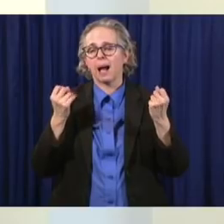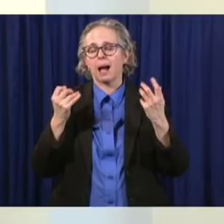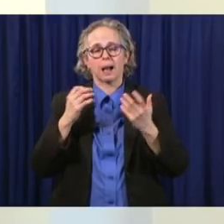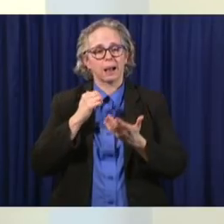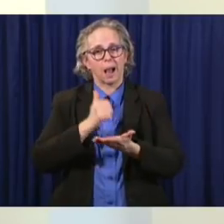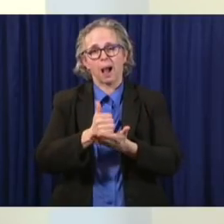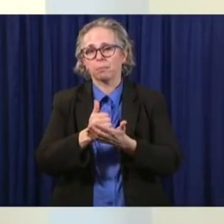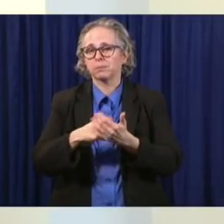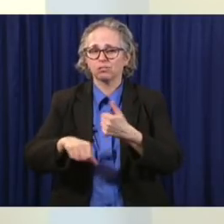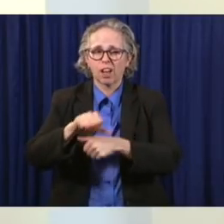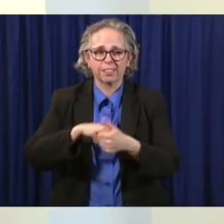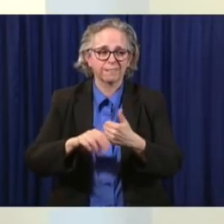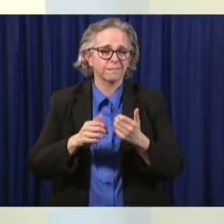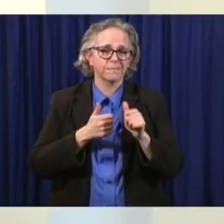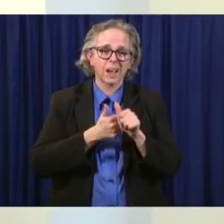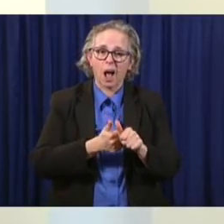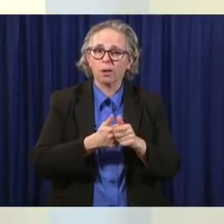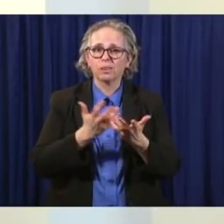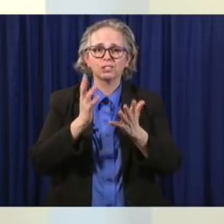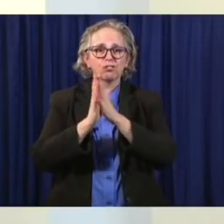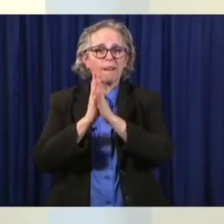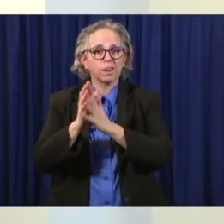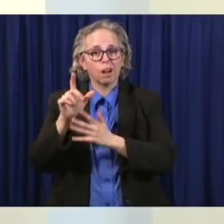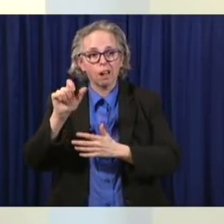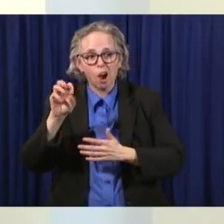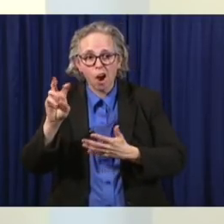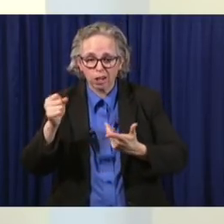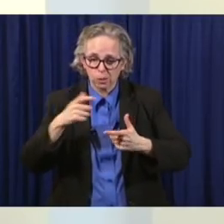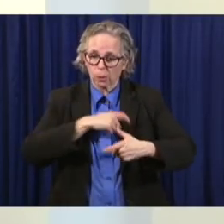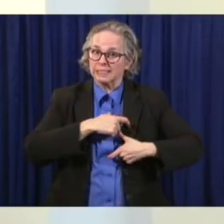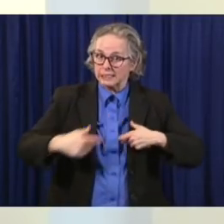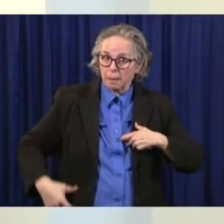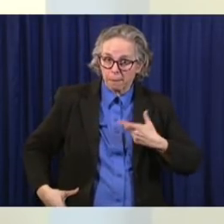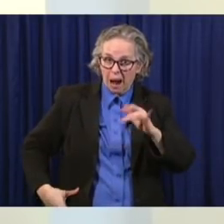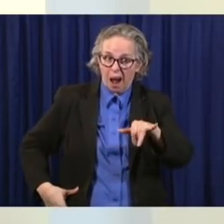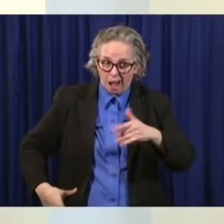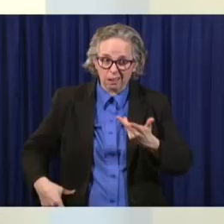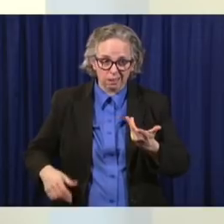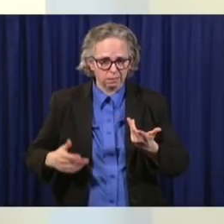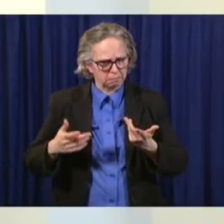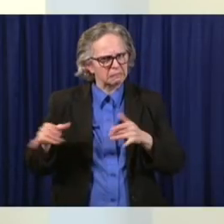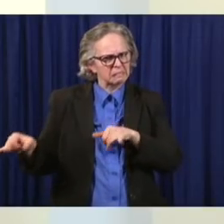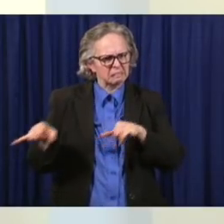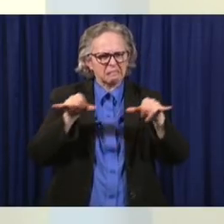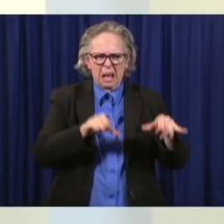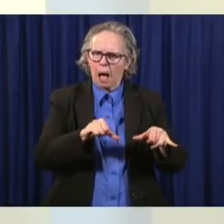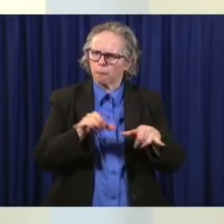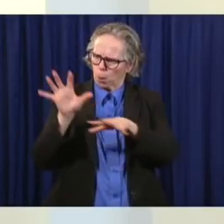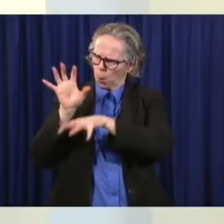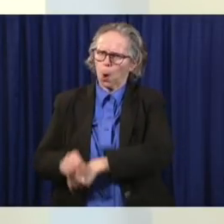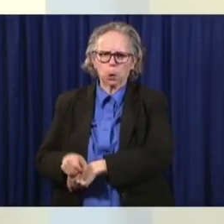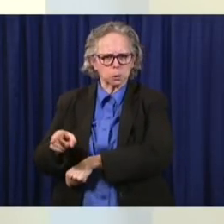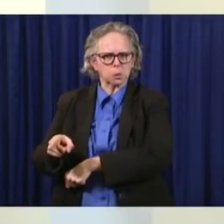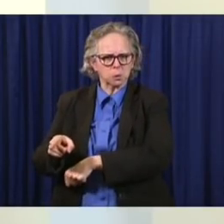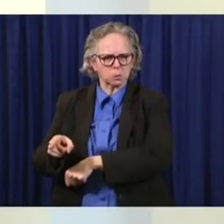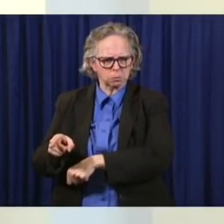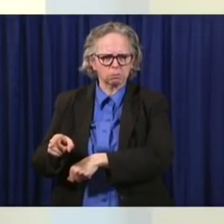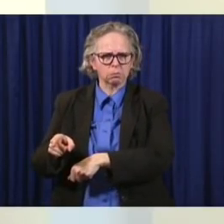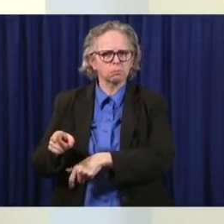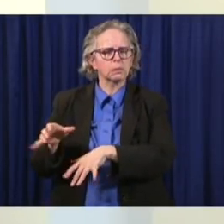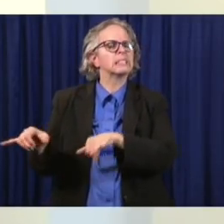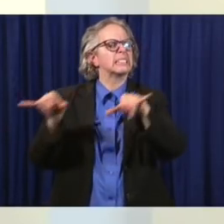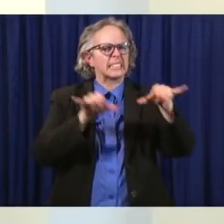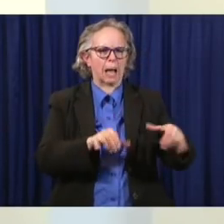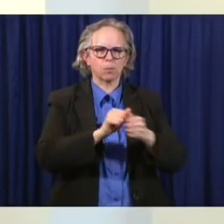traffic laws. We wear seatbelts now. We do a lot of things that we've grown to do that we weren't used to. This should be one of those things, and